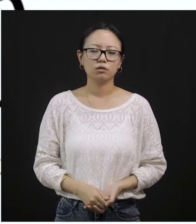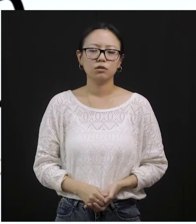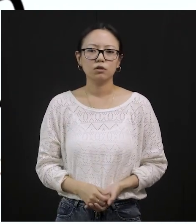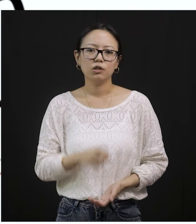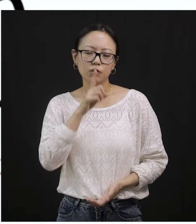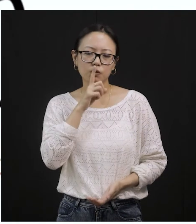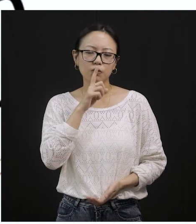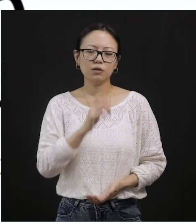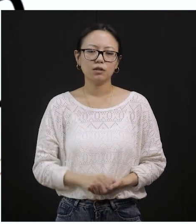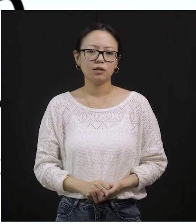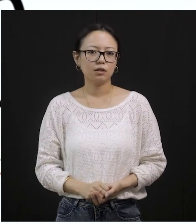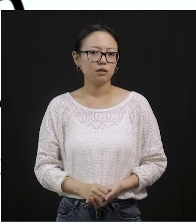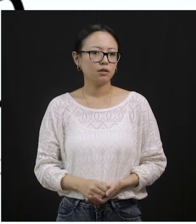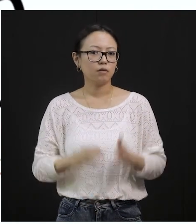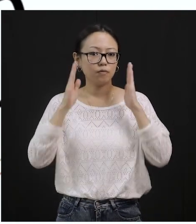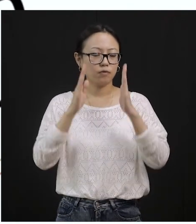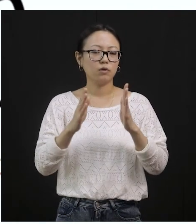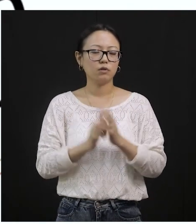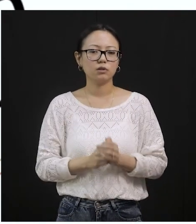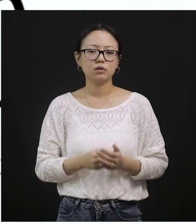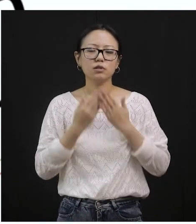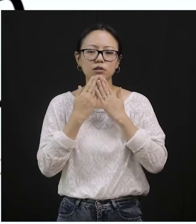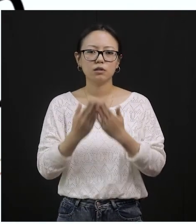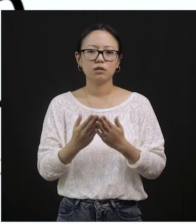quietly and so diligently. Looking forward to see you